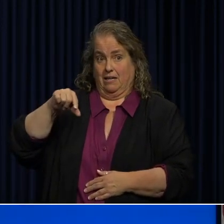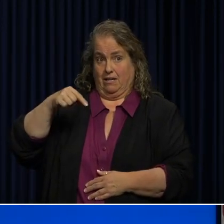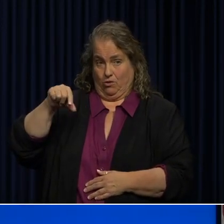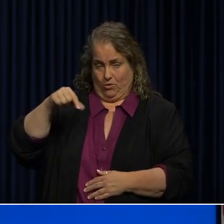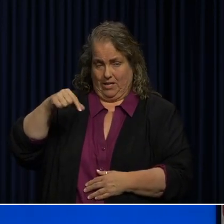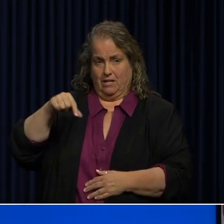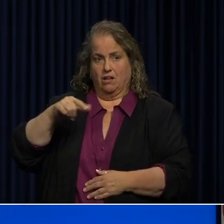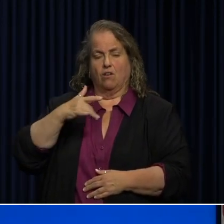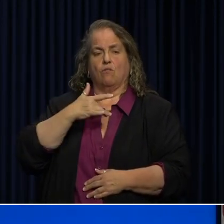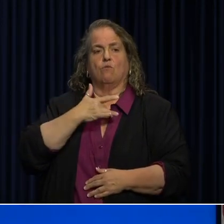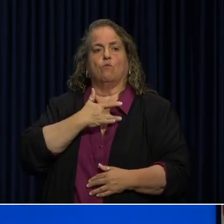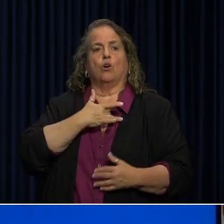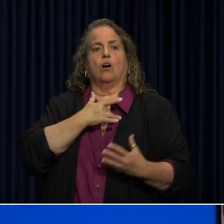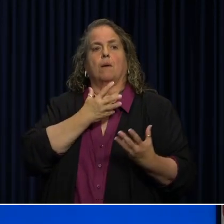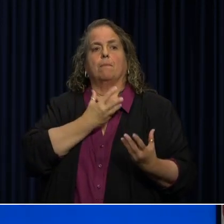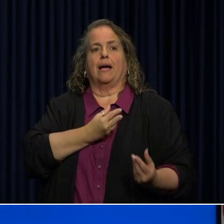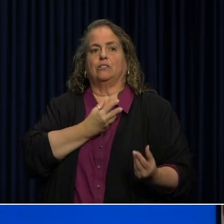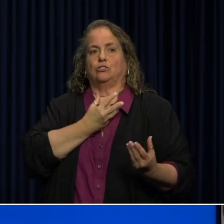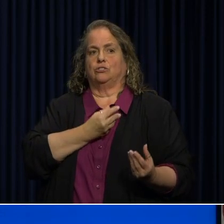Green